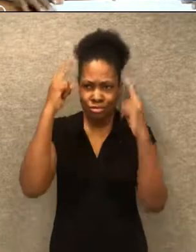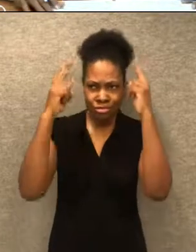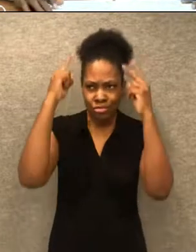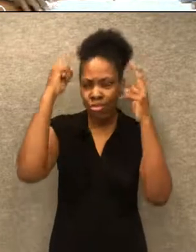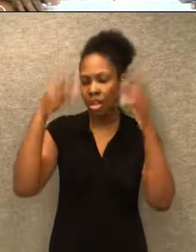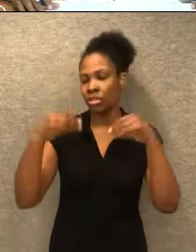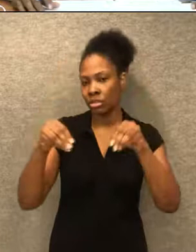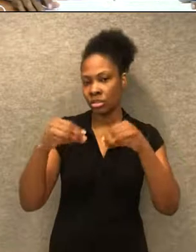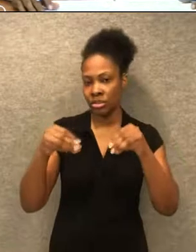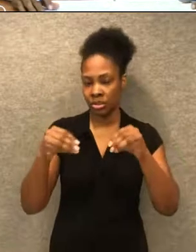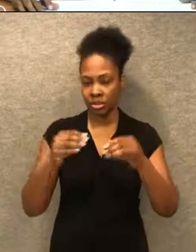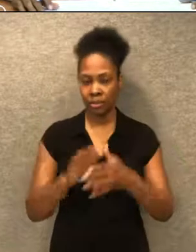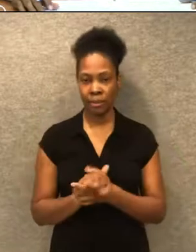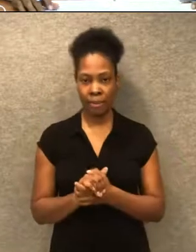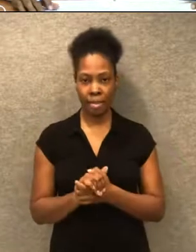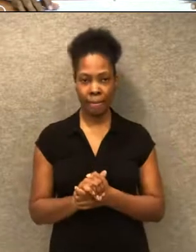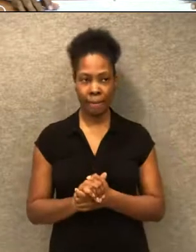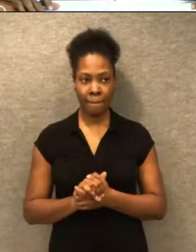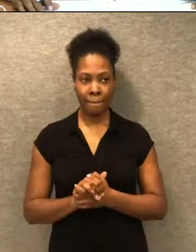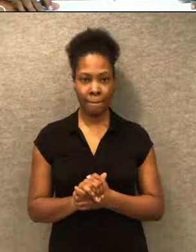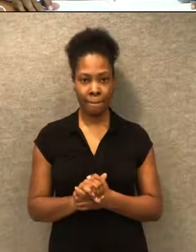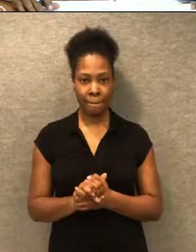Jackson?